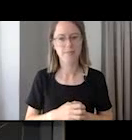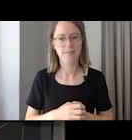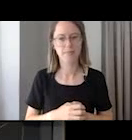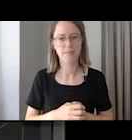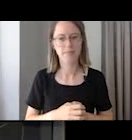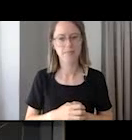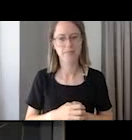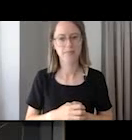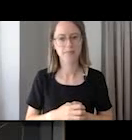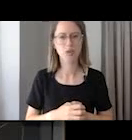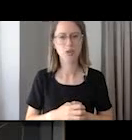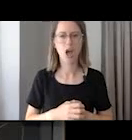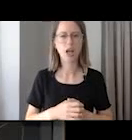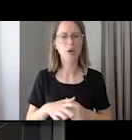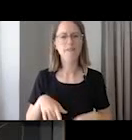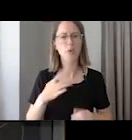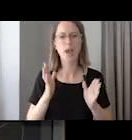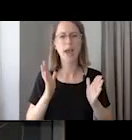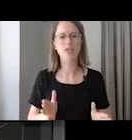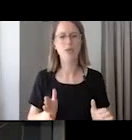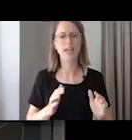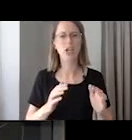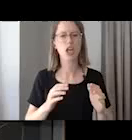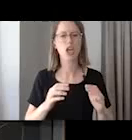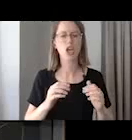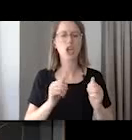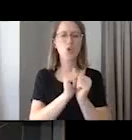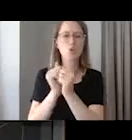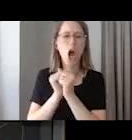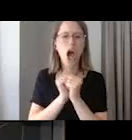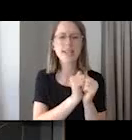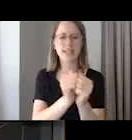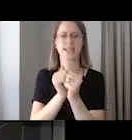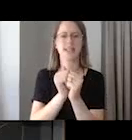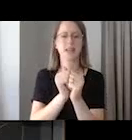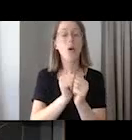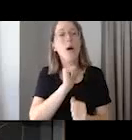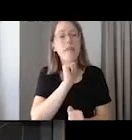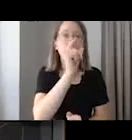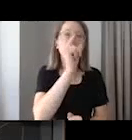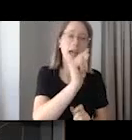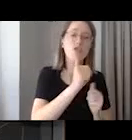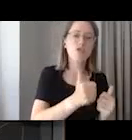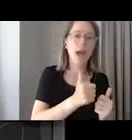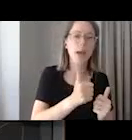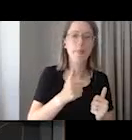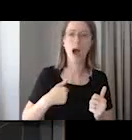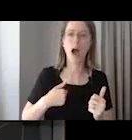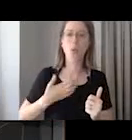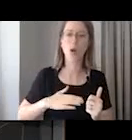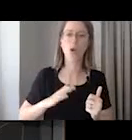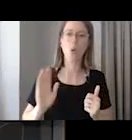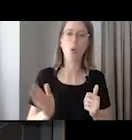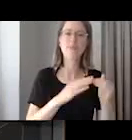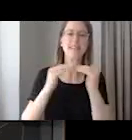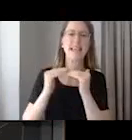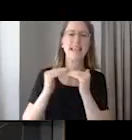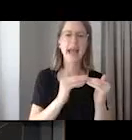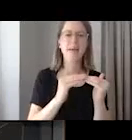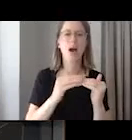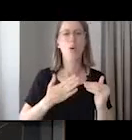united front. Where we can, it's great, but I don't look for unanimity. I look for